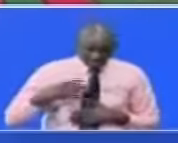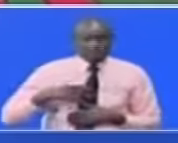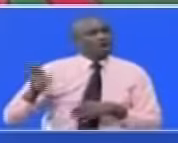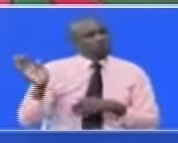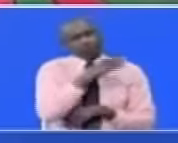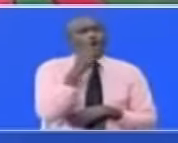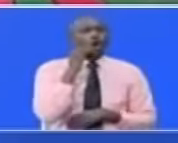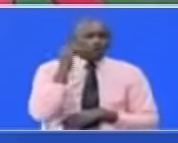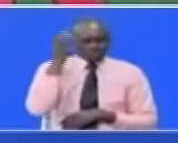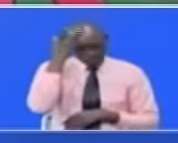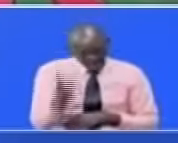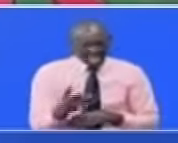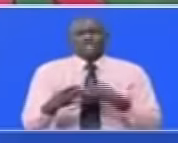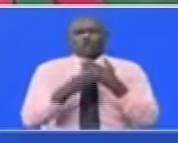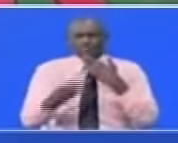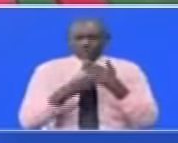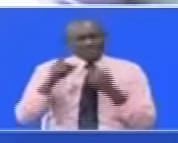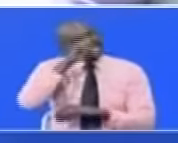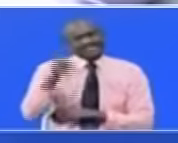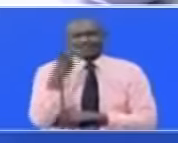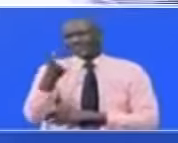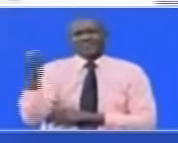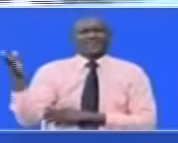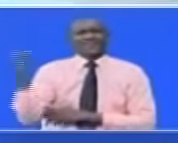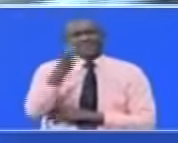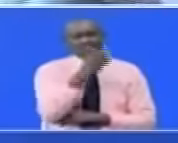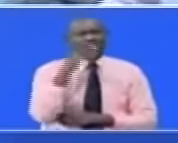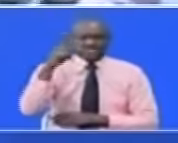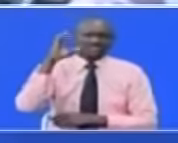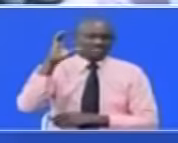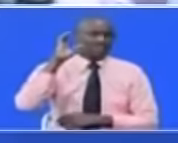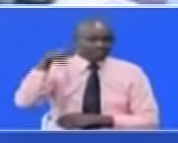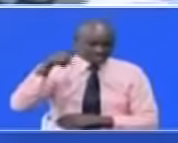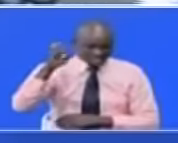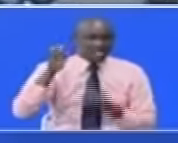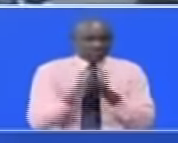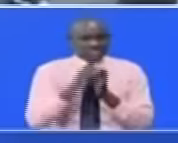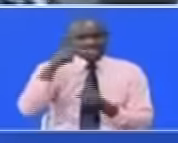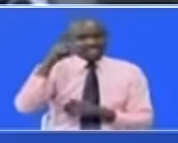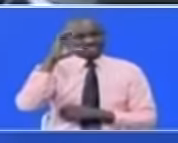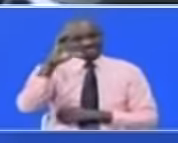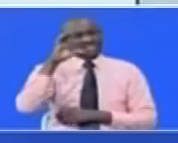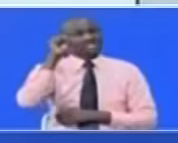the massive cheating reported in this year's KCPE and KCSE